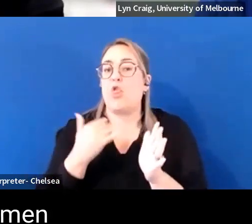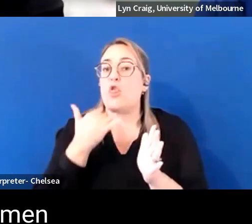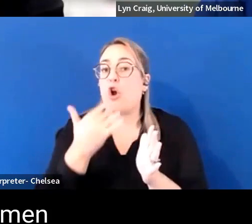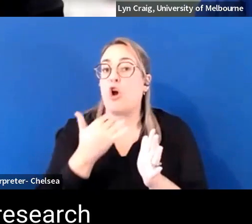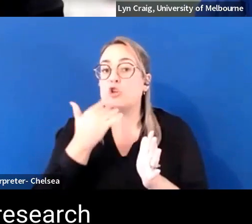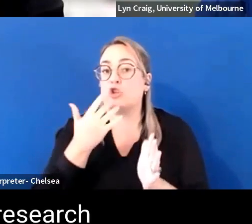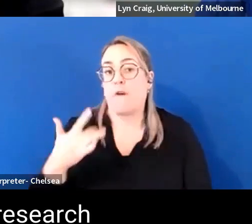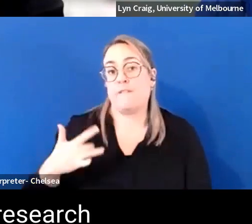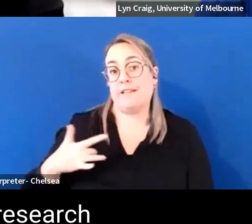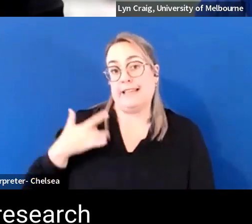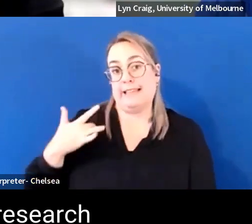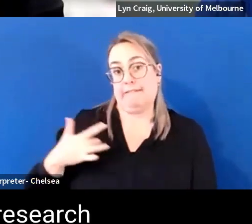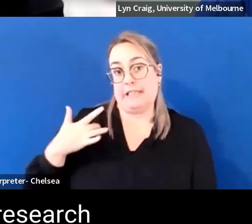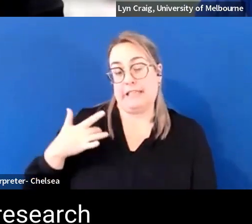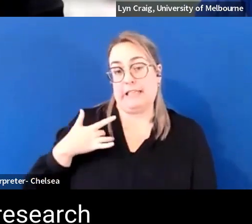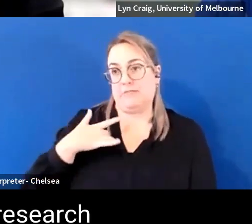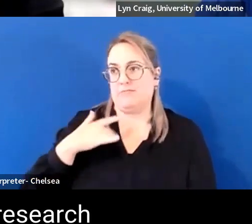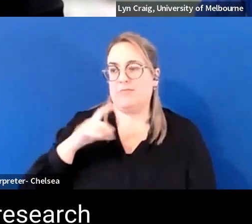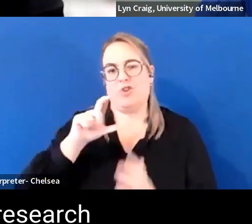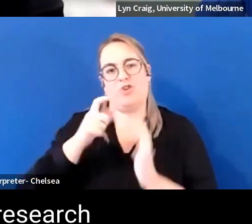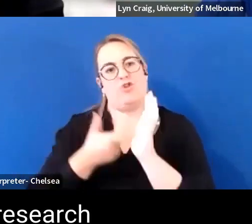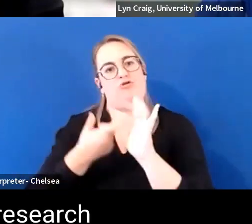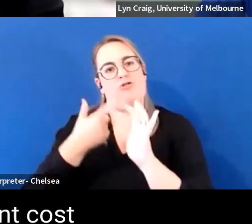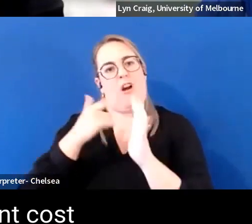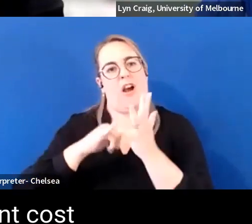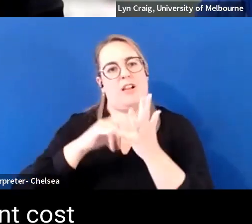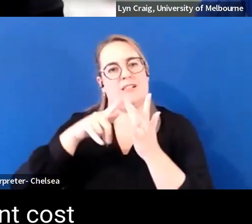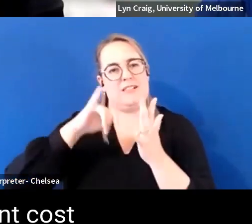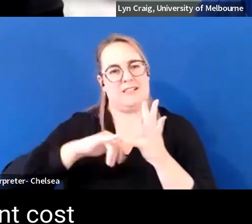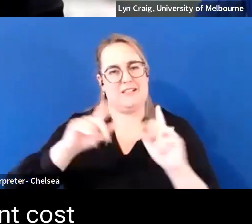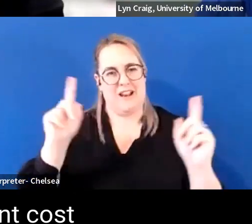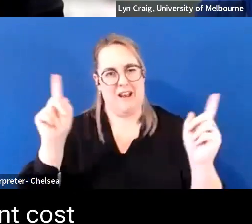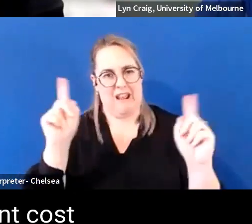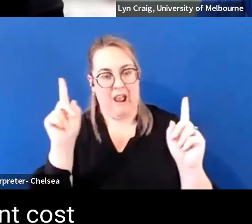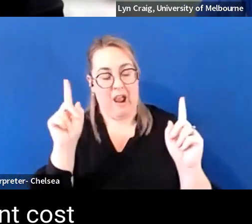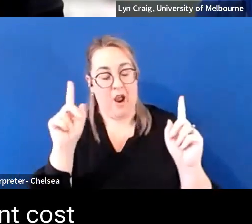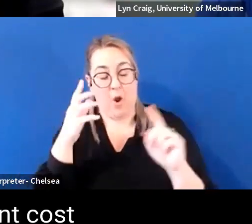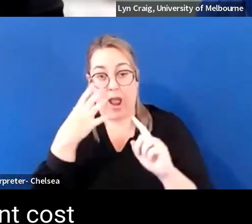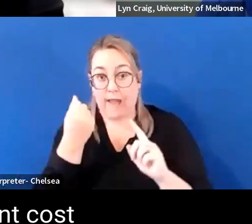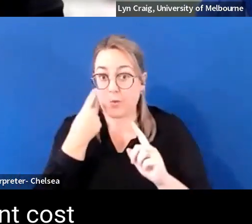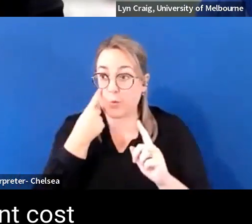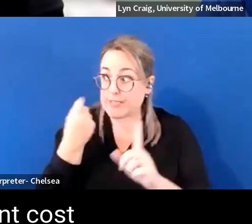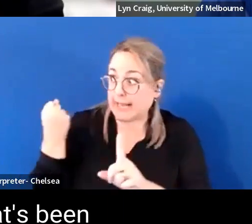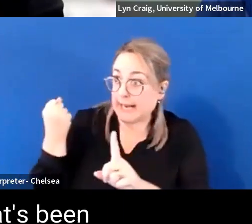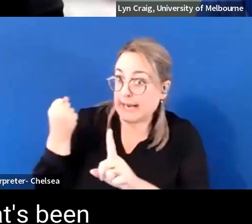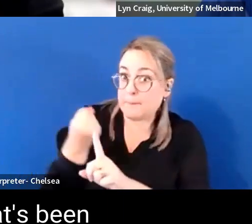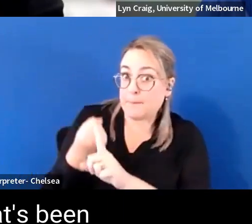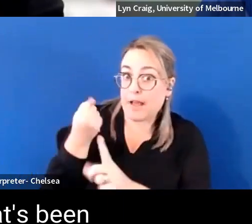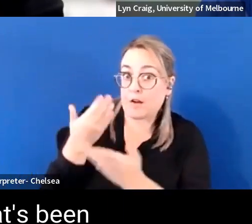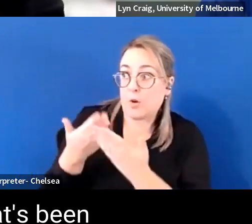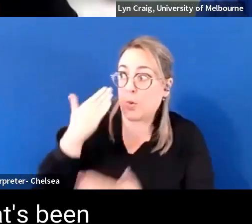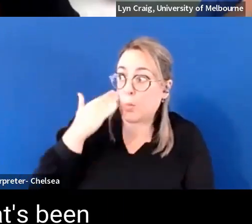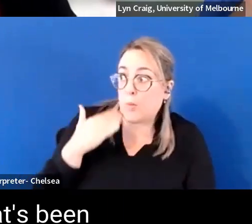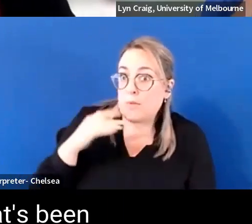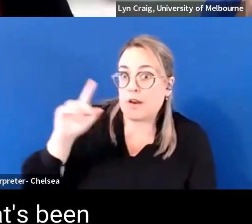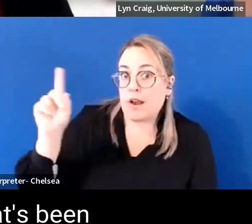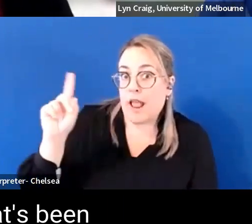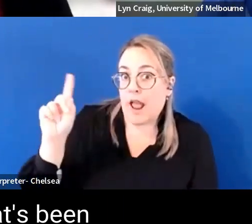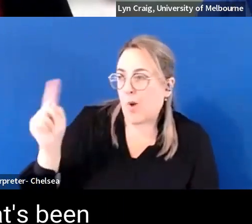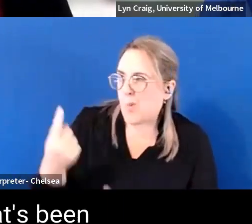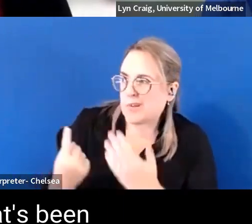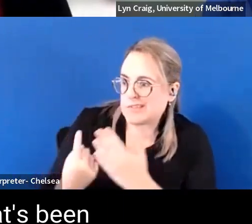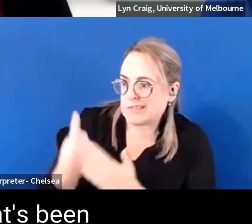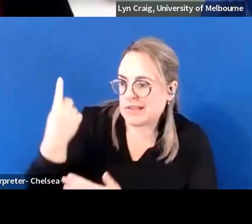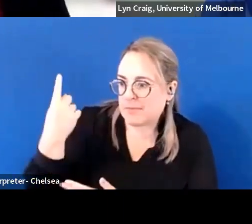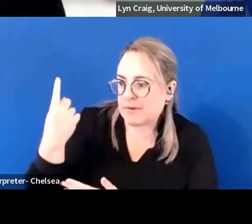impacted. Natalie, in your research, have you seen any impacts from the current cost of living crisis on women and whether that's been different to